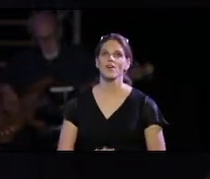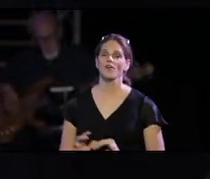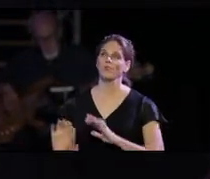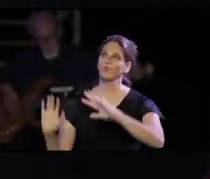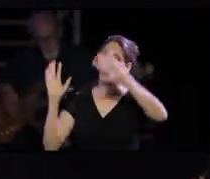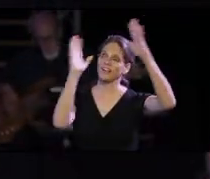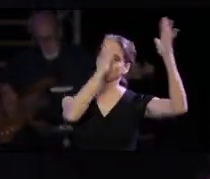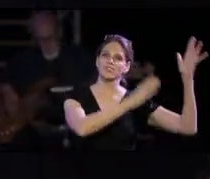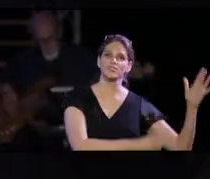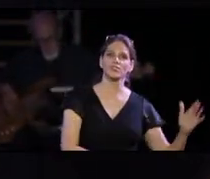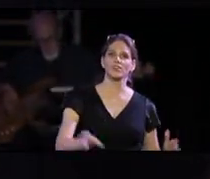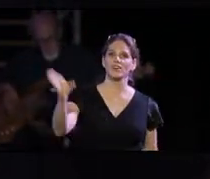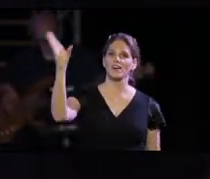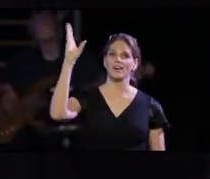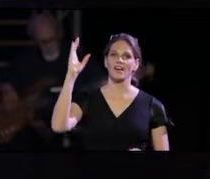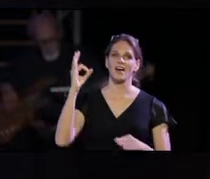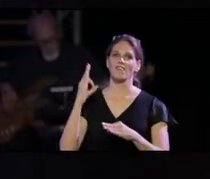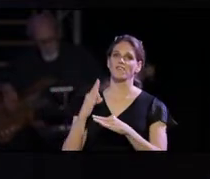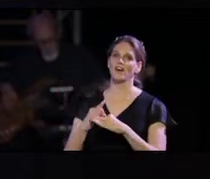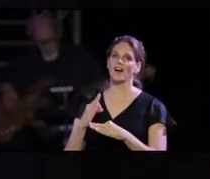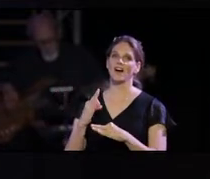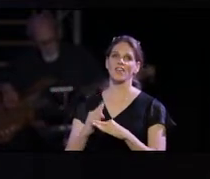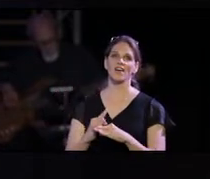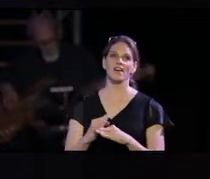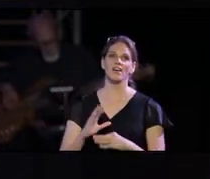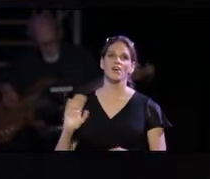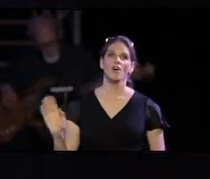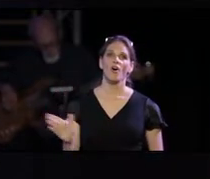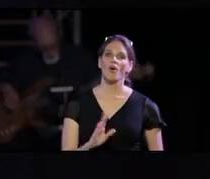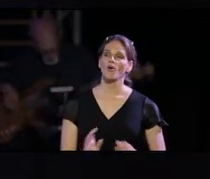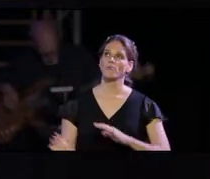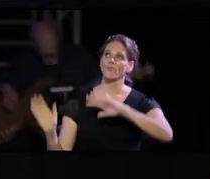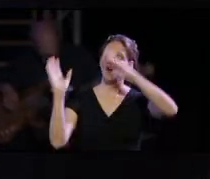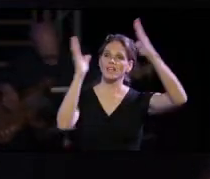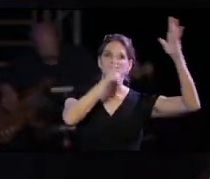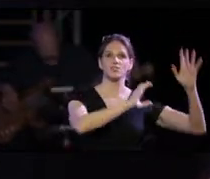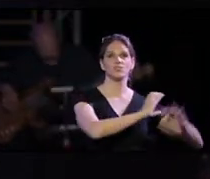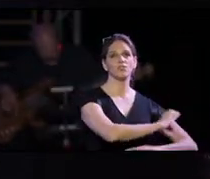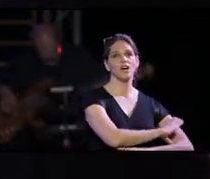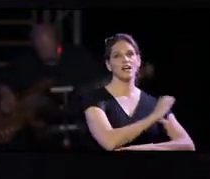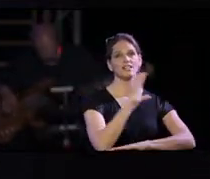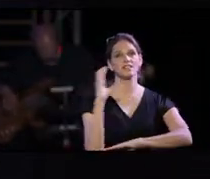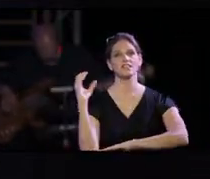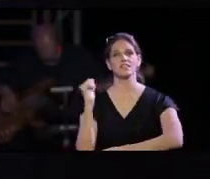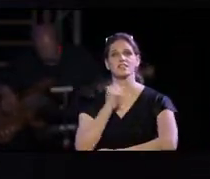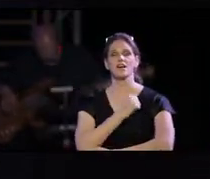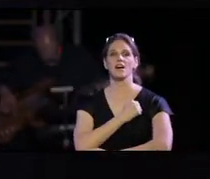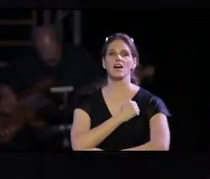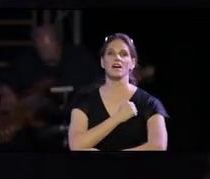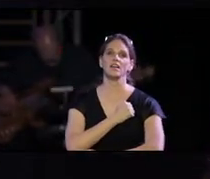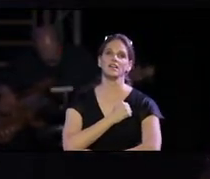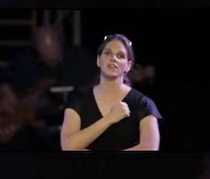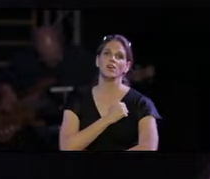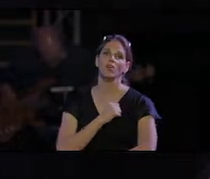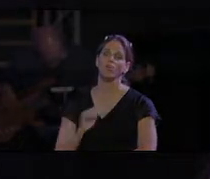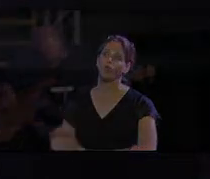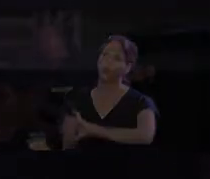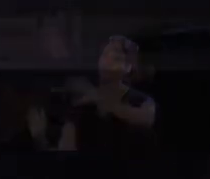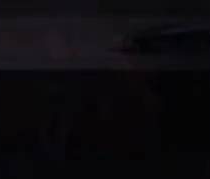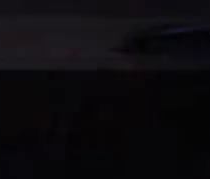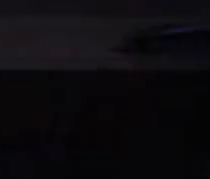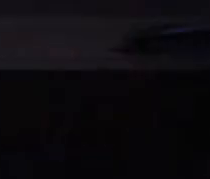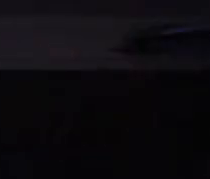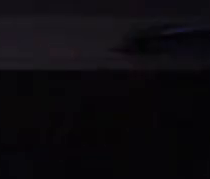believe. All praise to God the Father. All praise to Christ the Son.